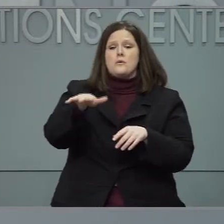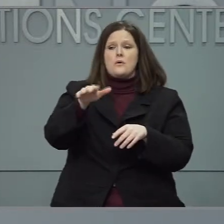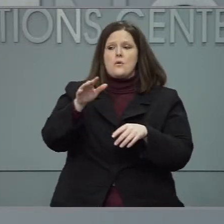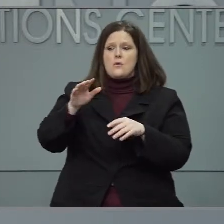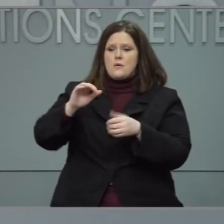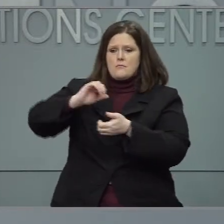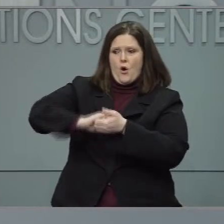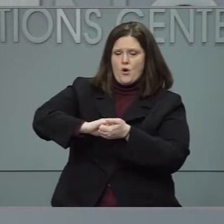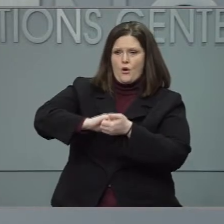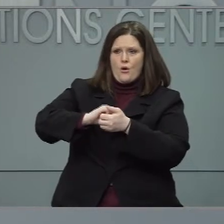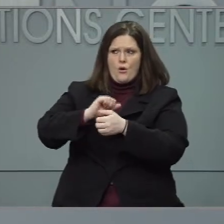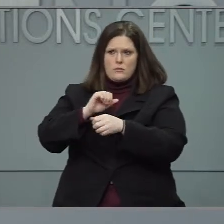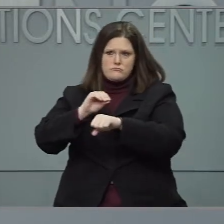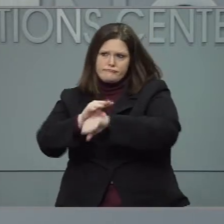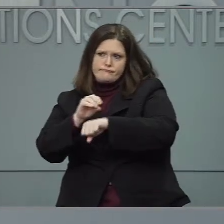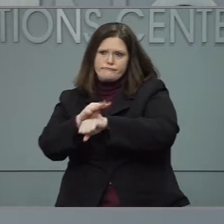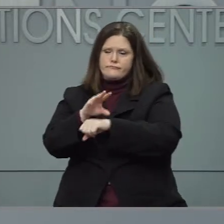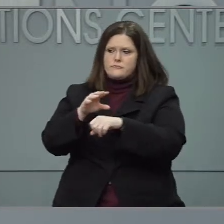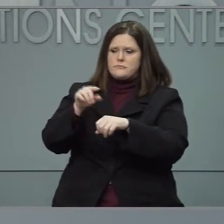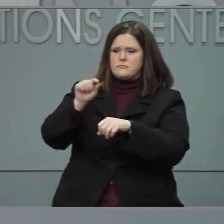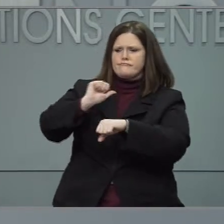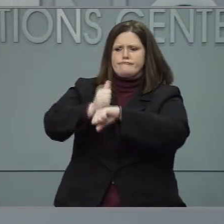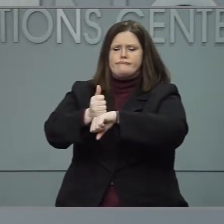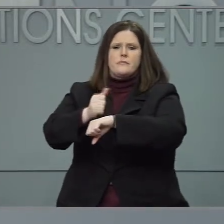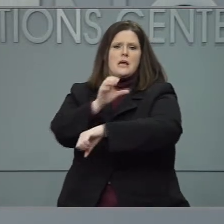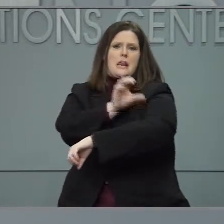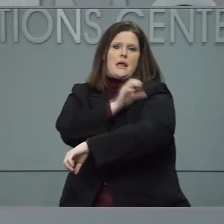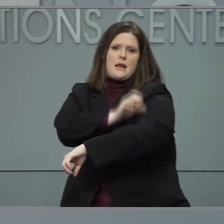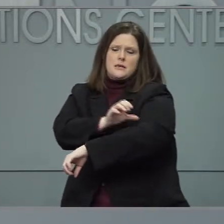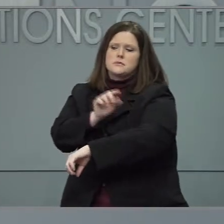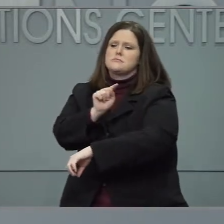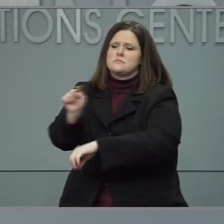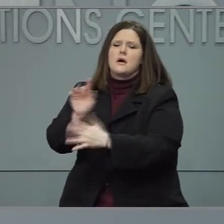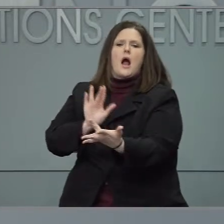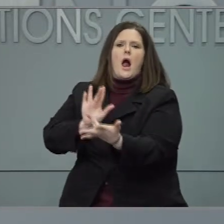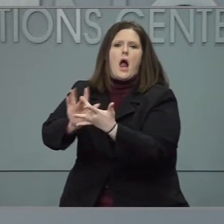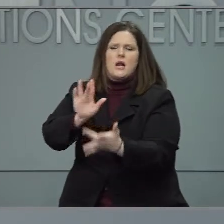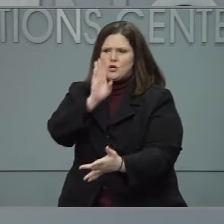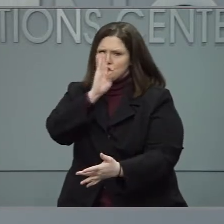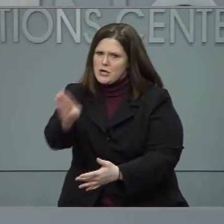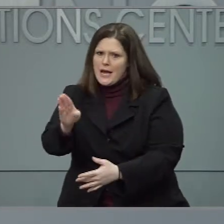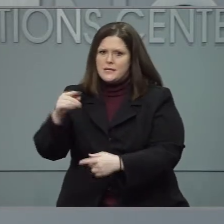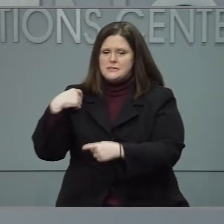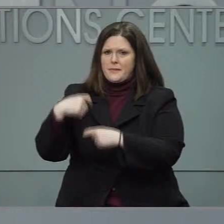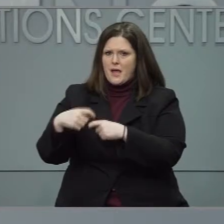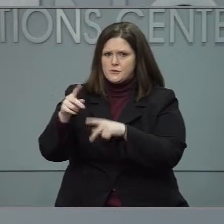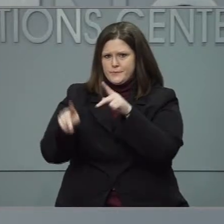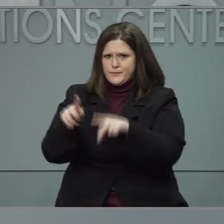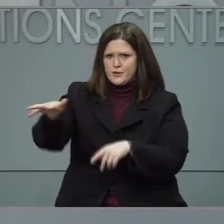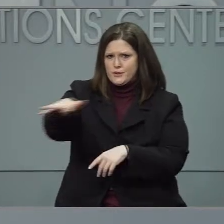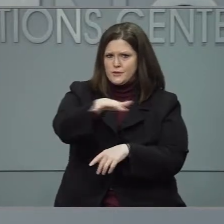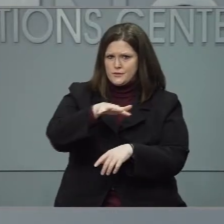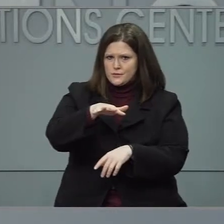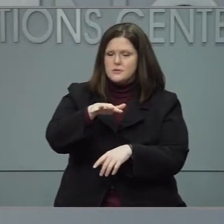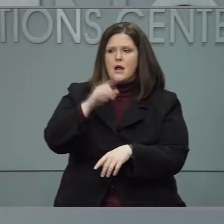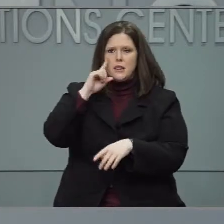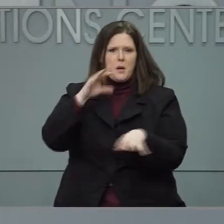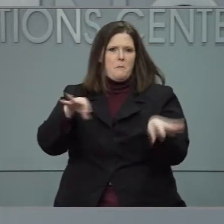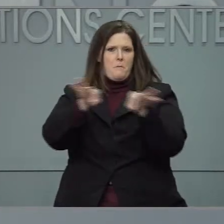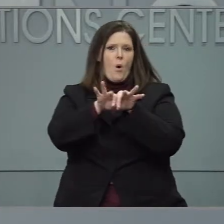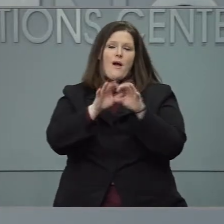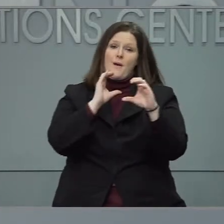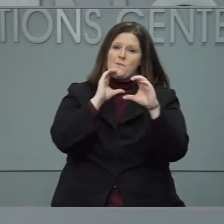us and do some of the vaccine clinics that are reaching out specifically to the Hispanic community. I think it's really important that we also have